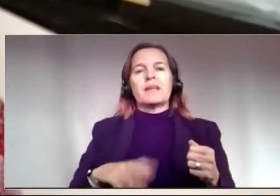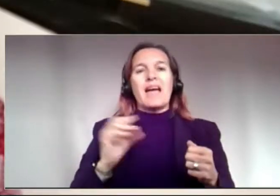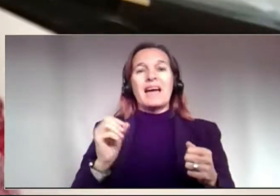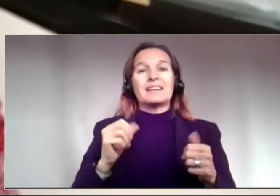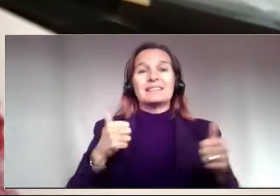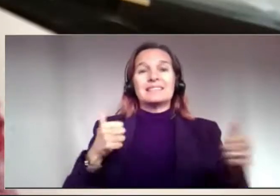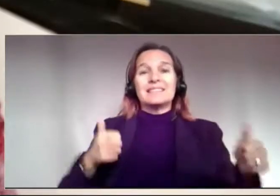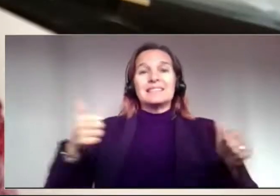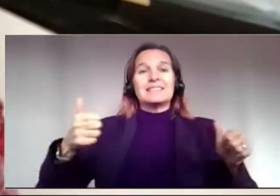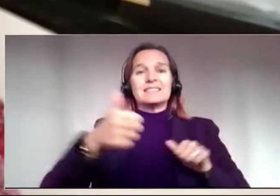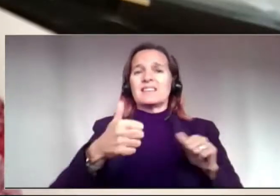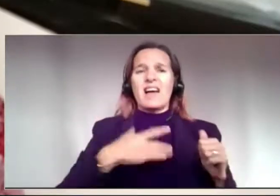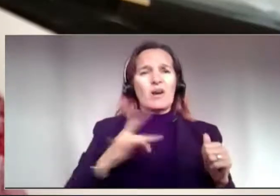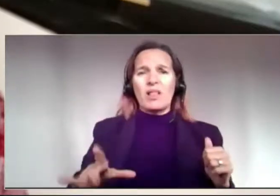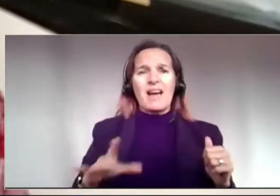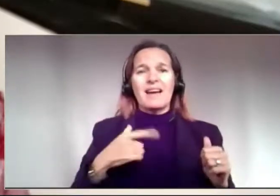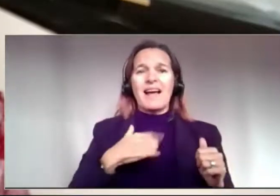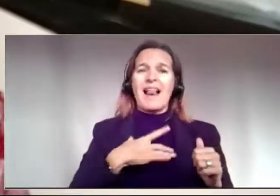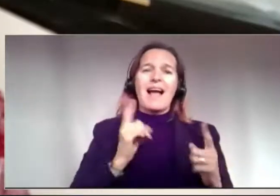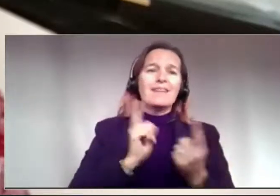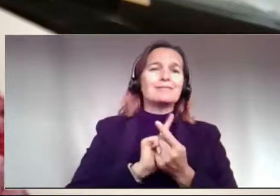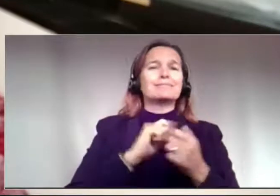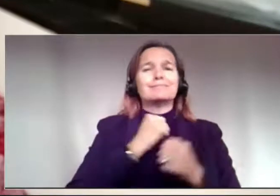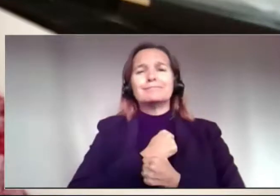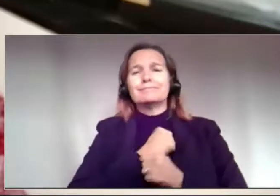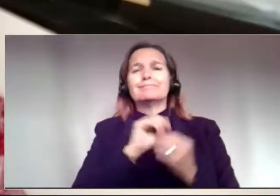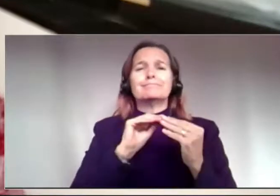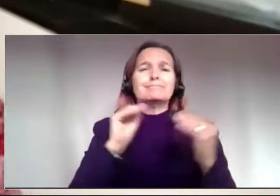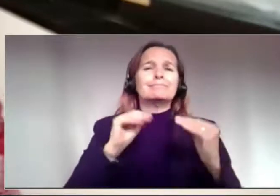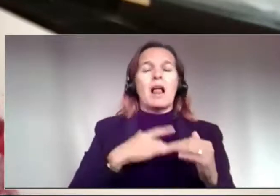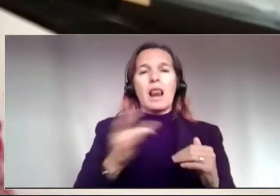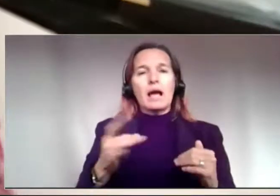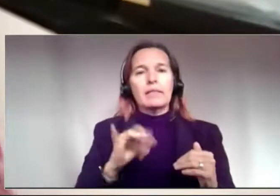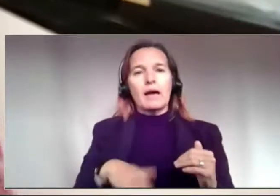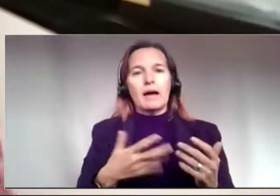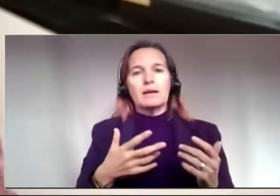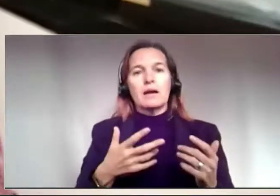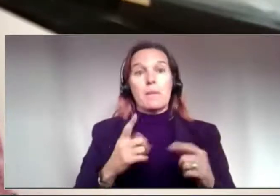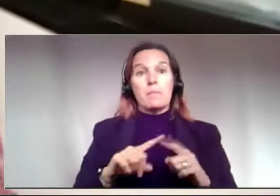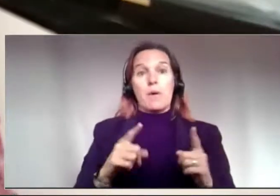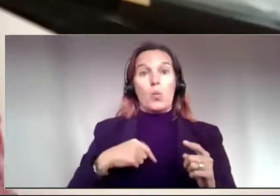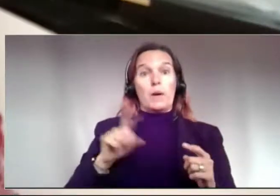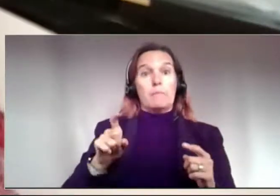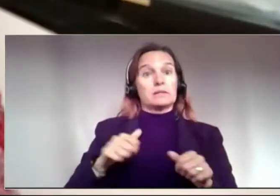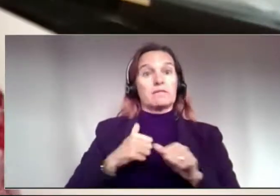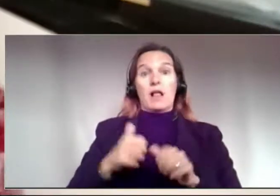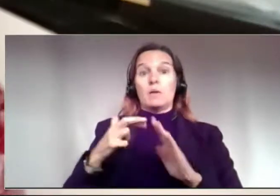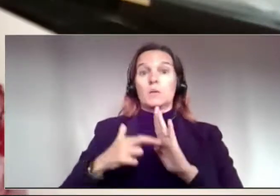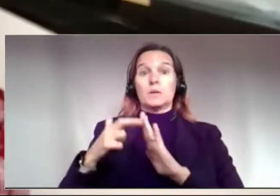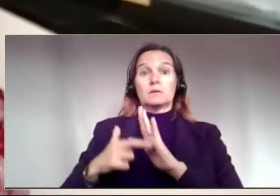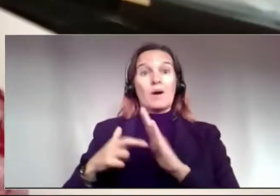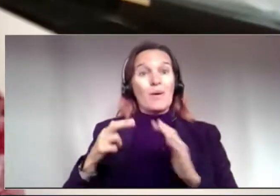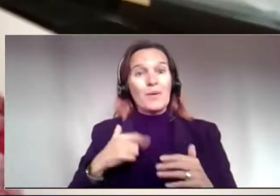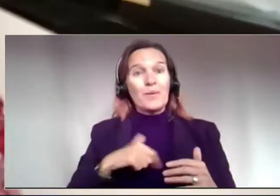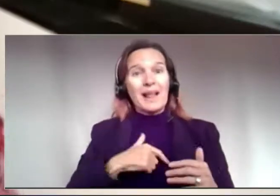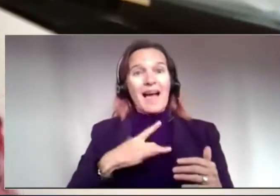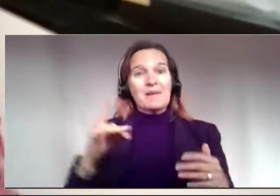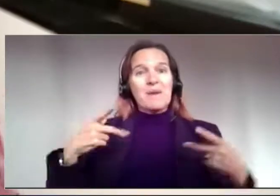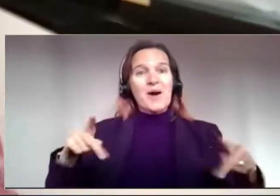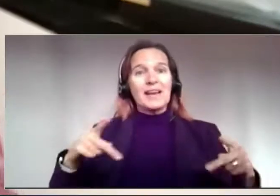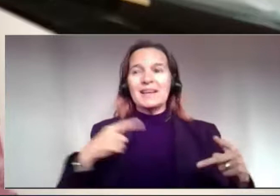of a guy who loves a hug and a kiss. But we put that aside, and I like to go to parties, and we all like to dance. We like